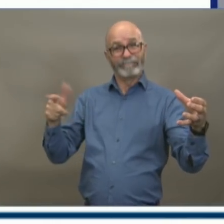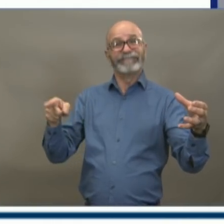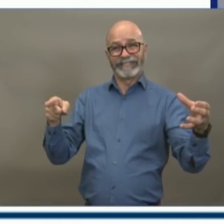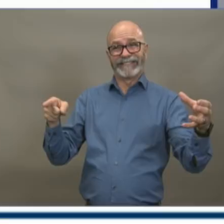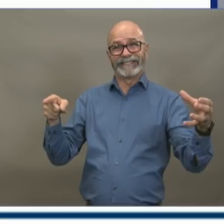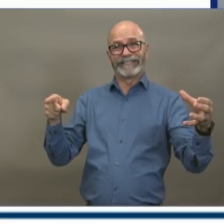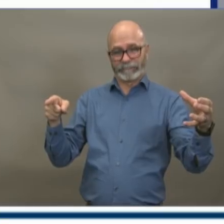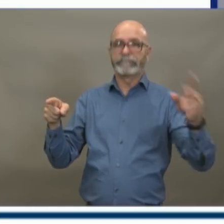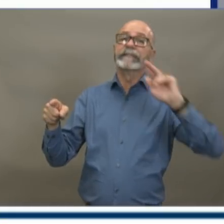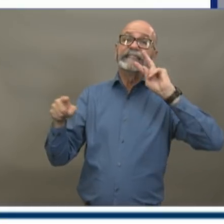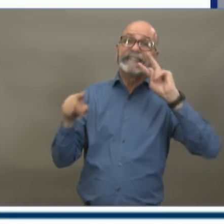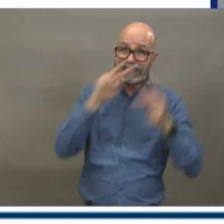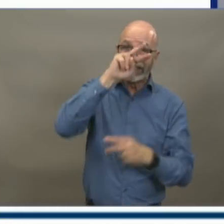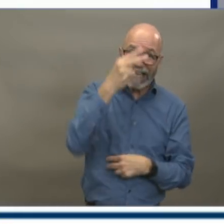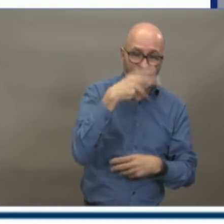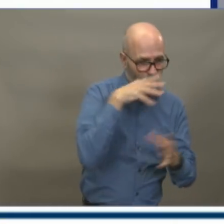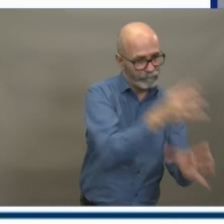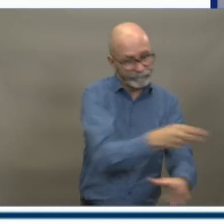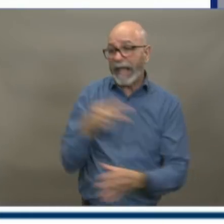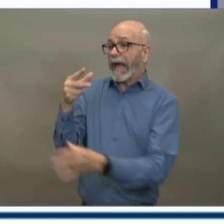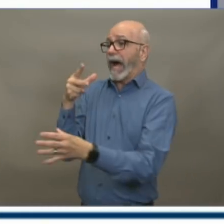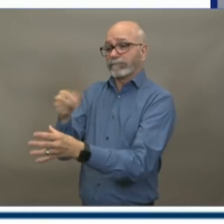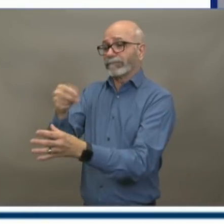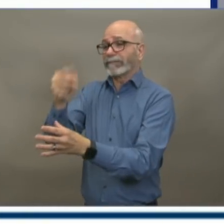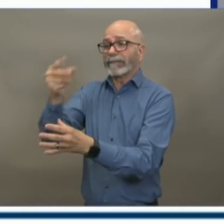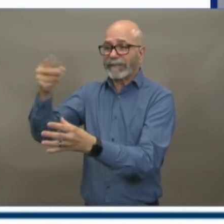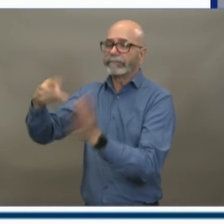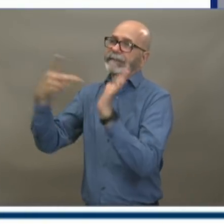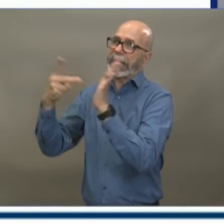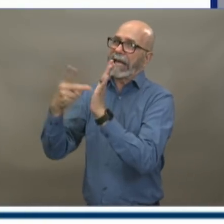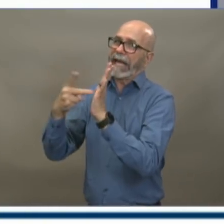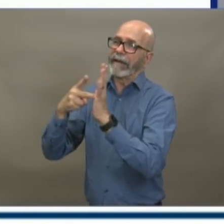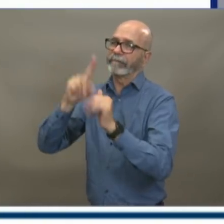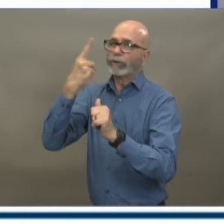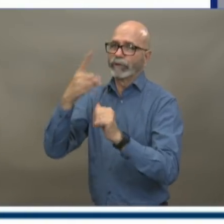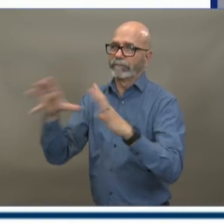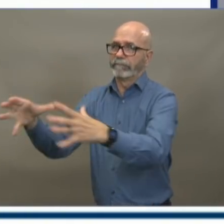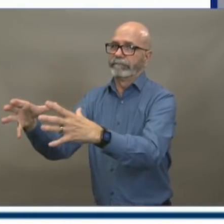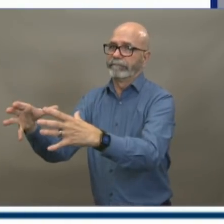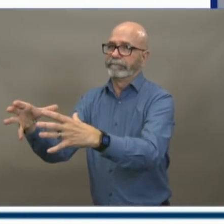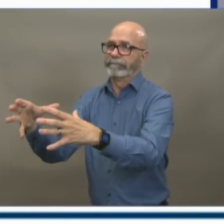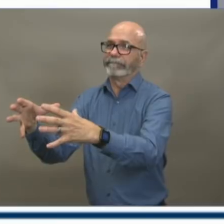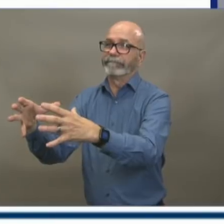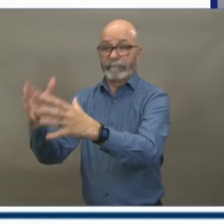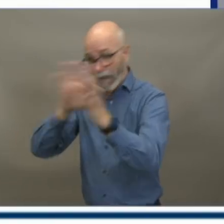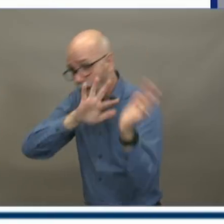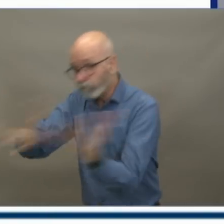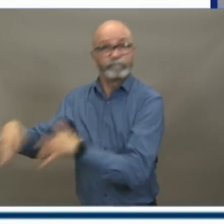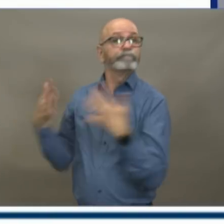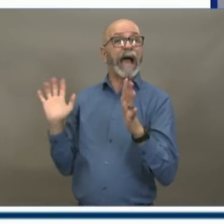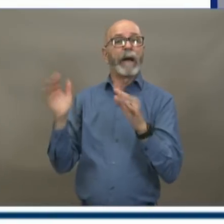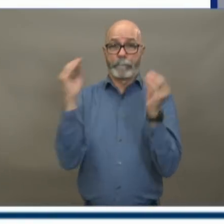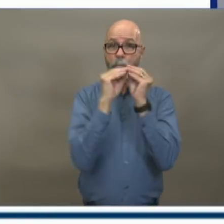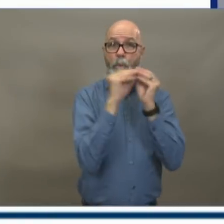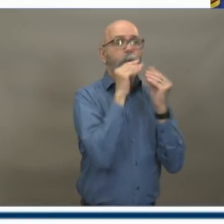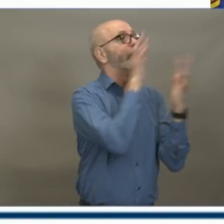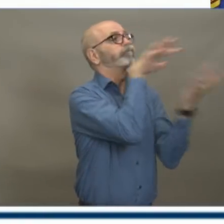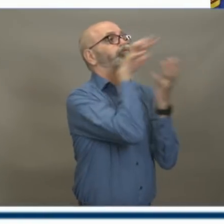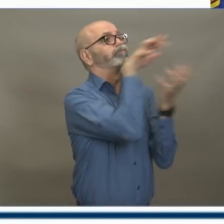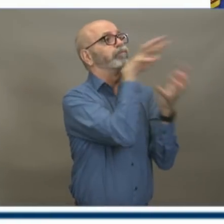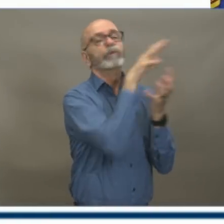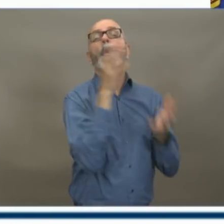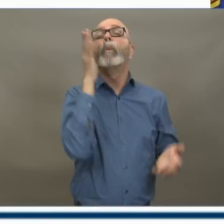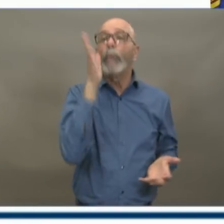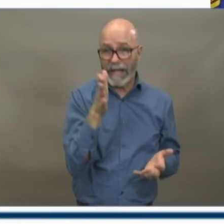will continue to make sure that we have the infrastructure ready to deliver new shots to Nova Scotians. Dr. Strang. Thank you, Premier. Good